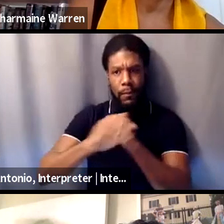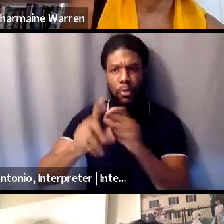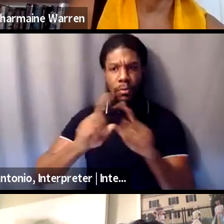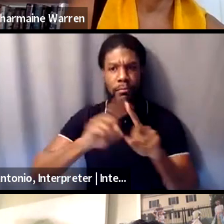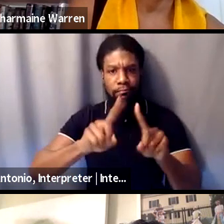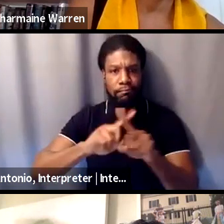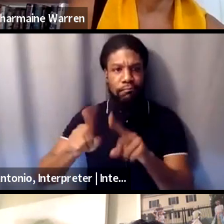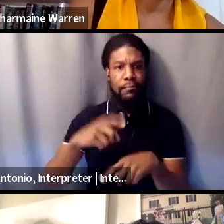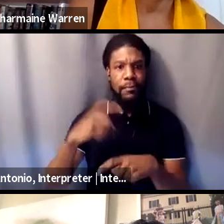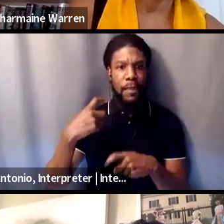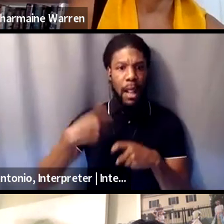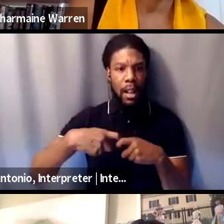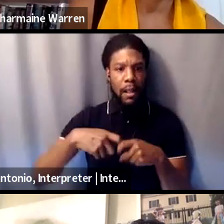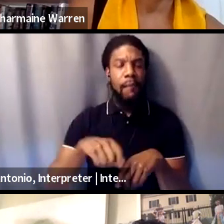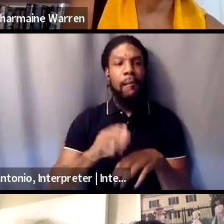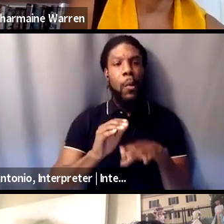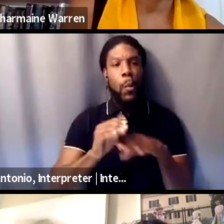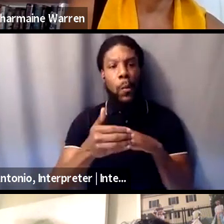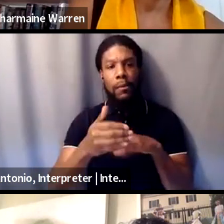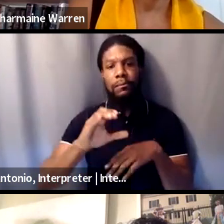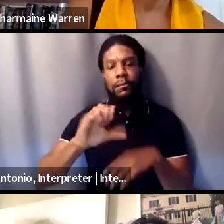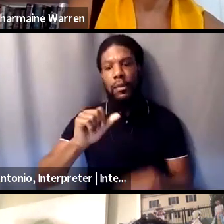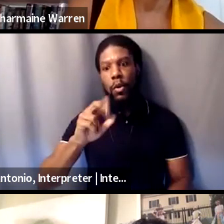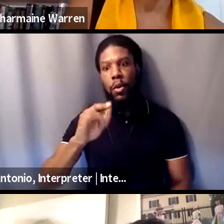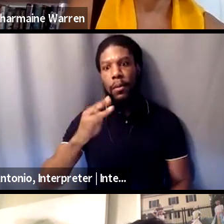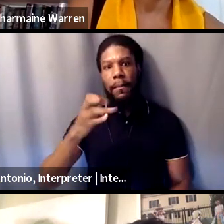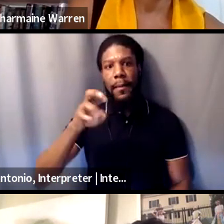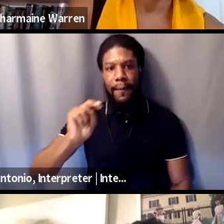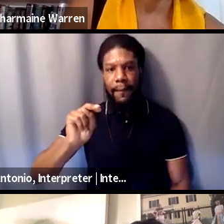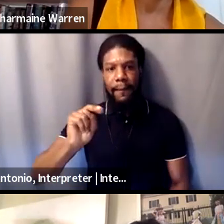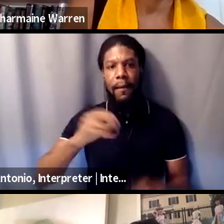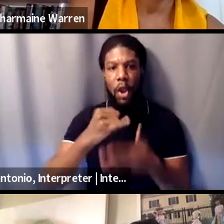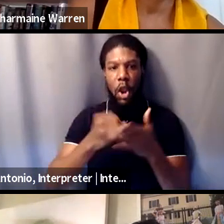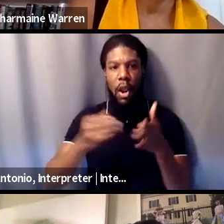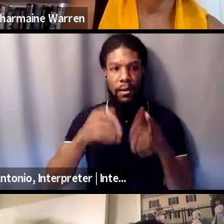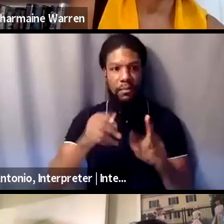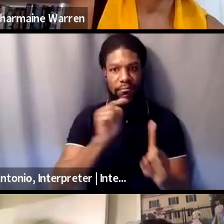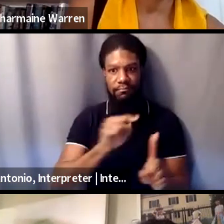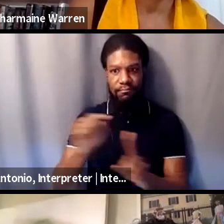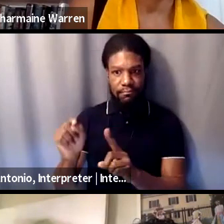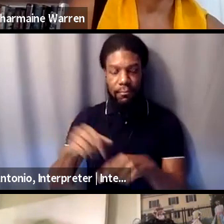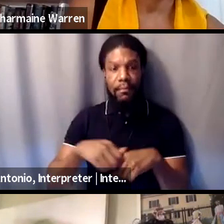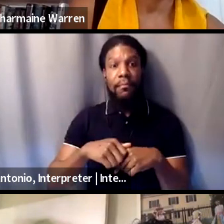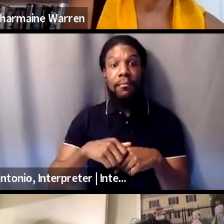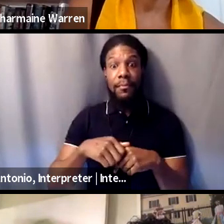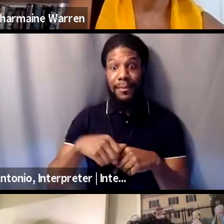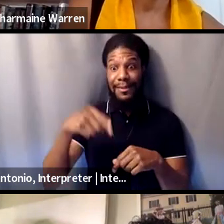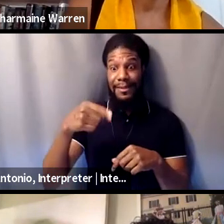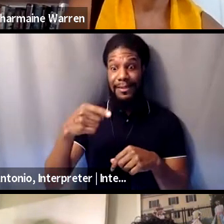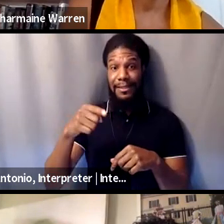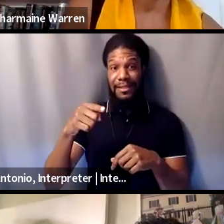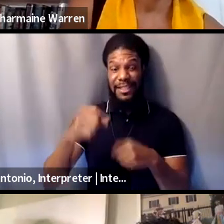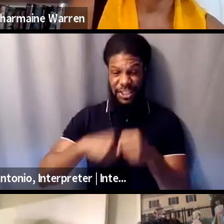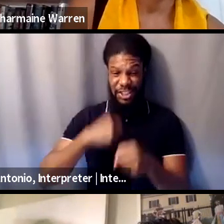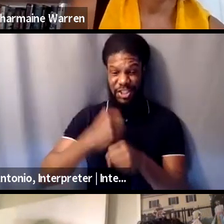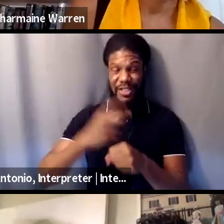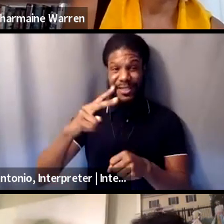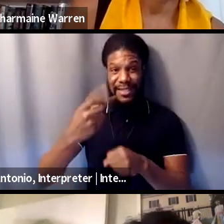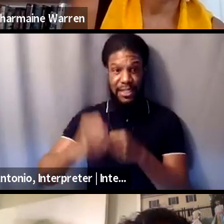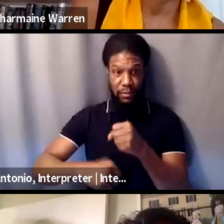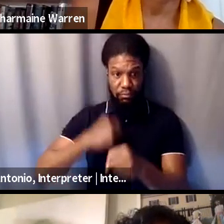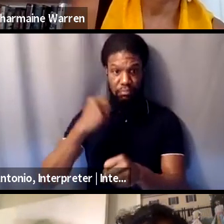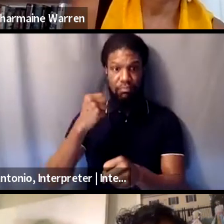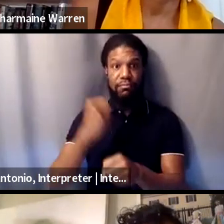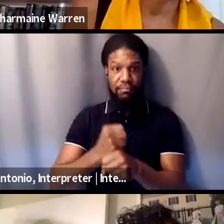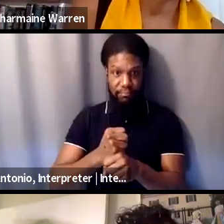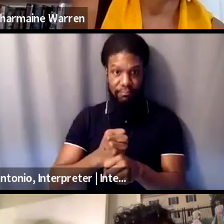Caribbean roots. This year is our second installment, Regiones Central. We're very excited about the